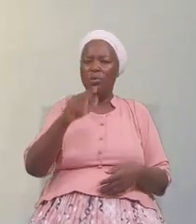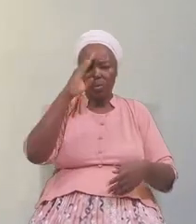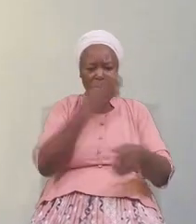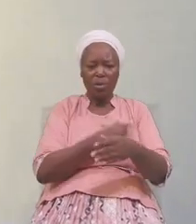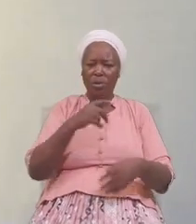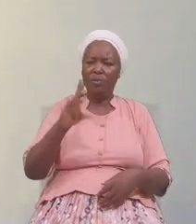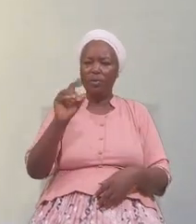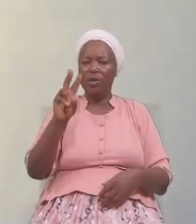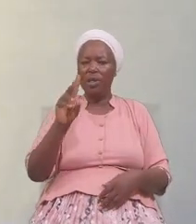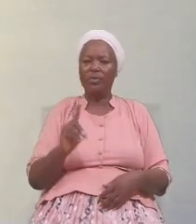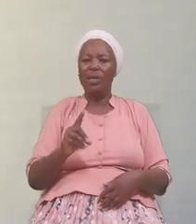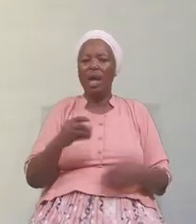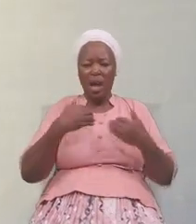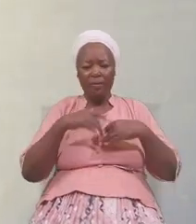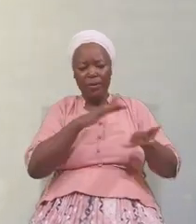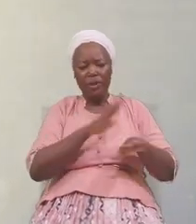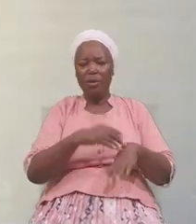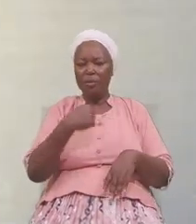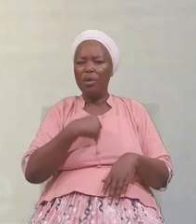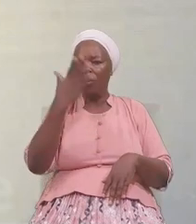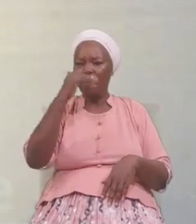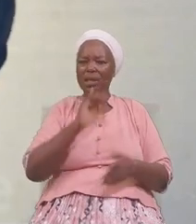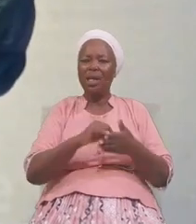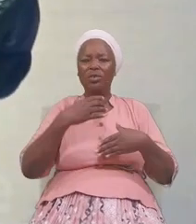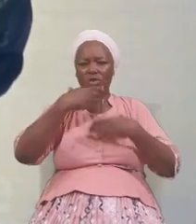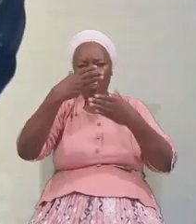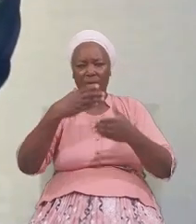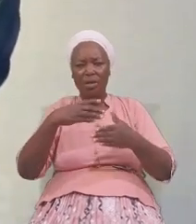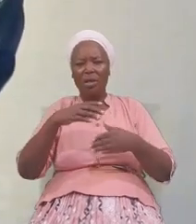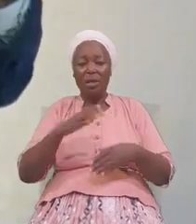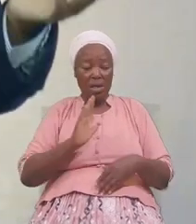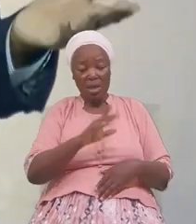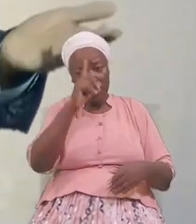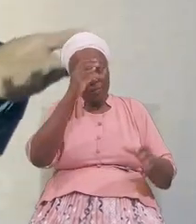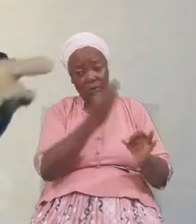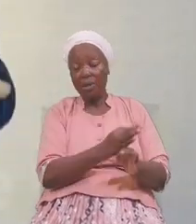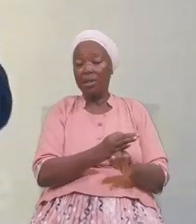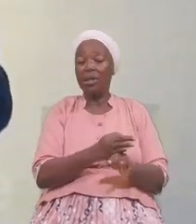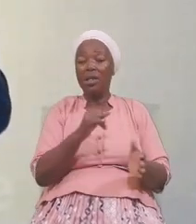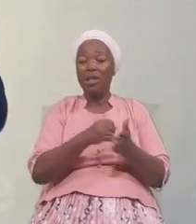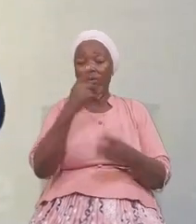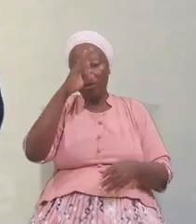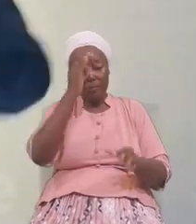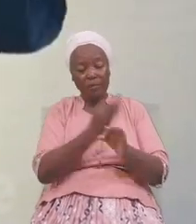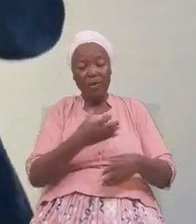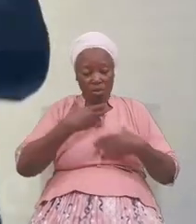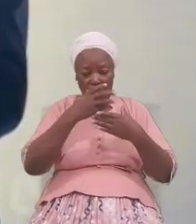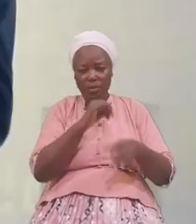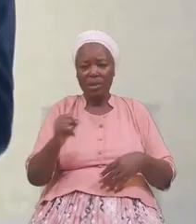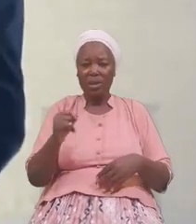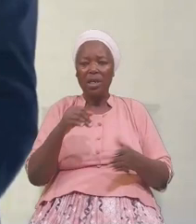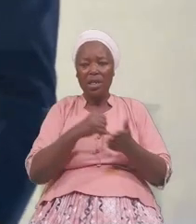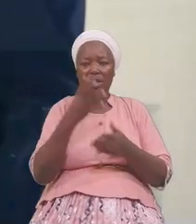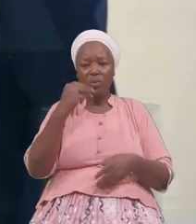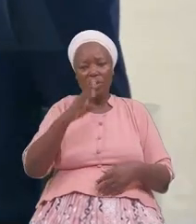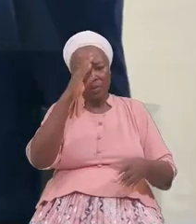David, have mercy on me? Why the shout? His faith. It was faith shouting. It was